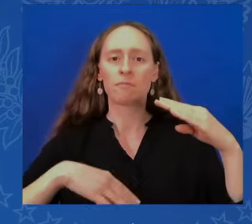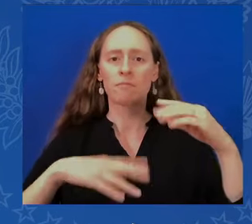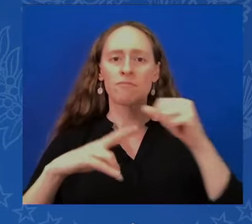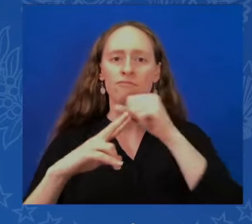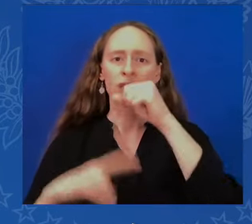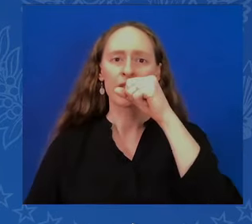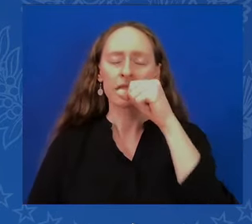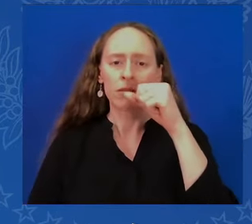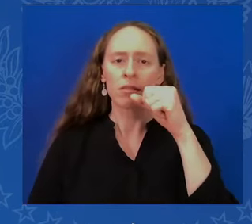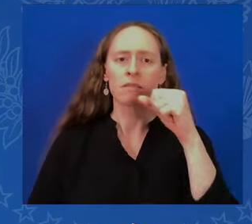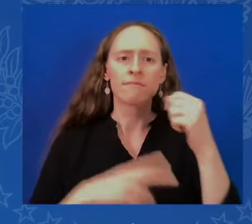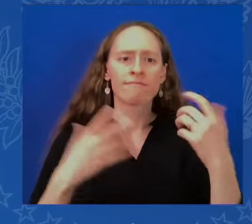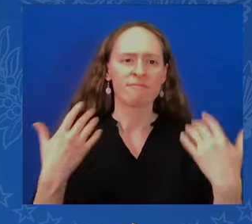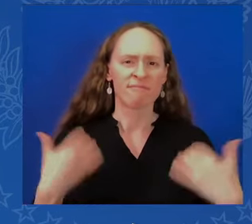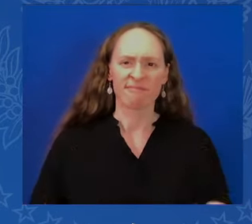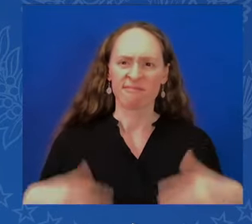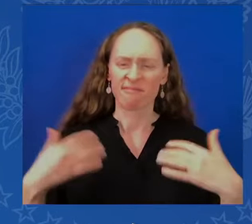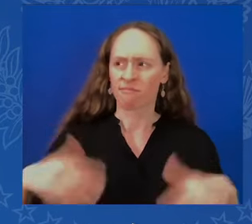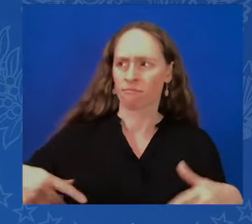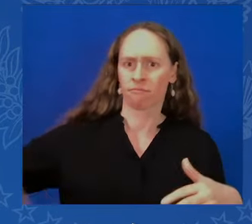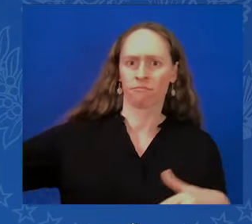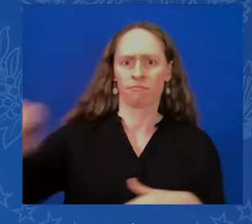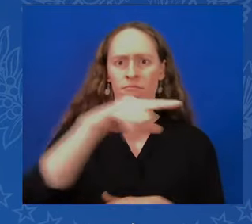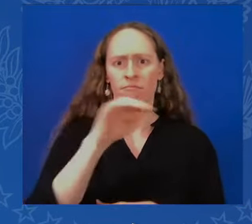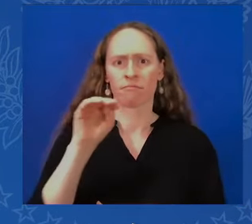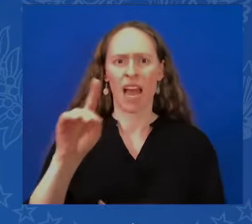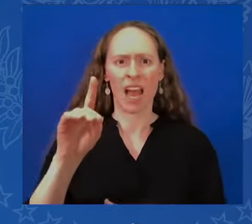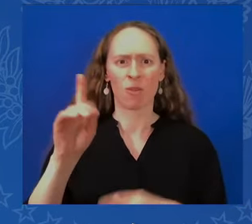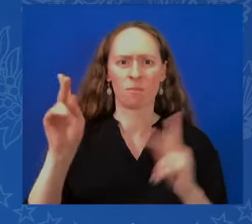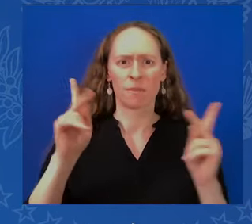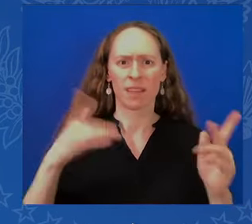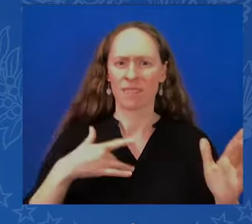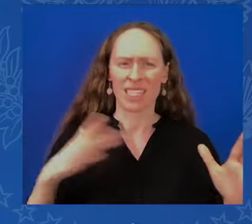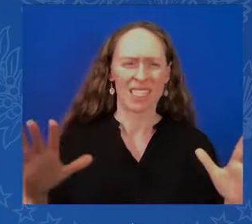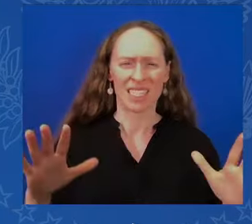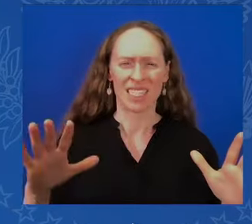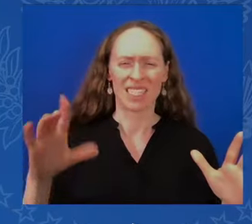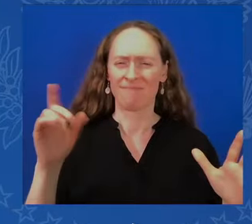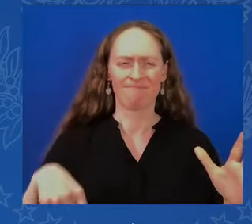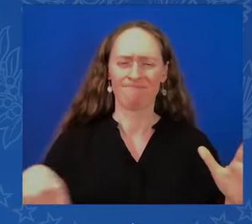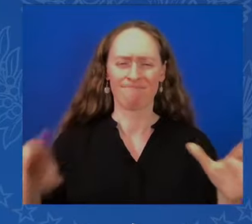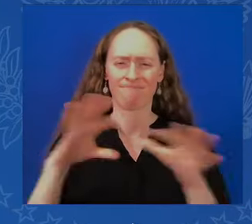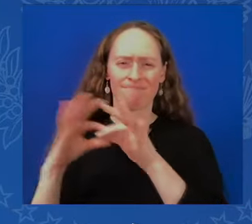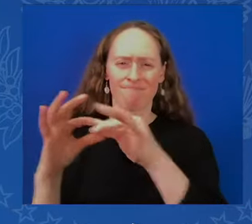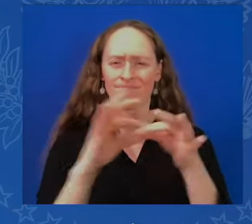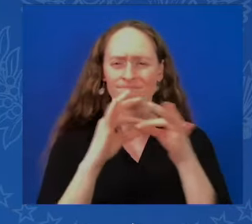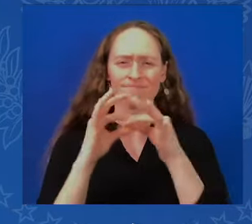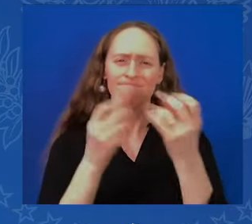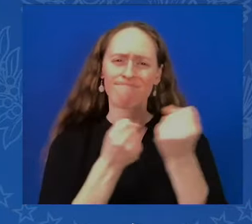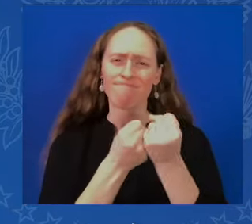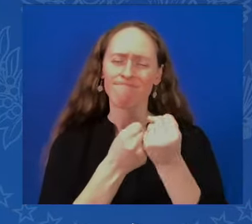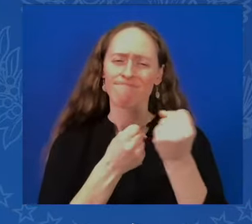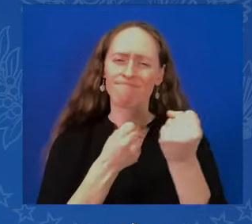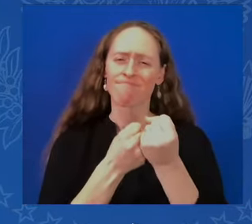Mr. President, the city of Baltimore is stronger today than ever before.